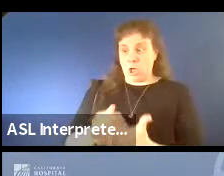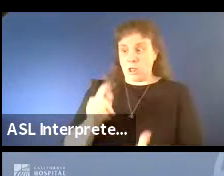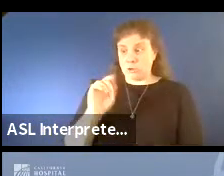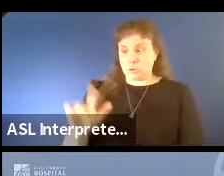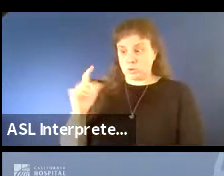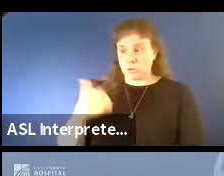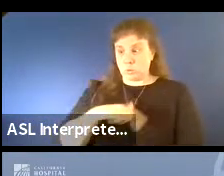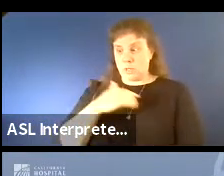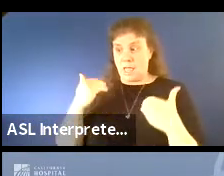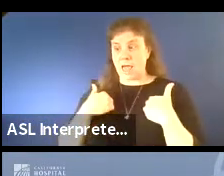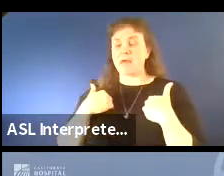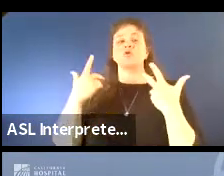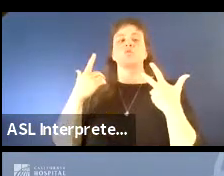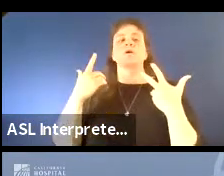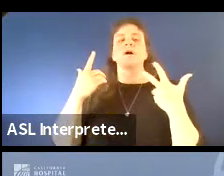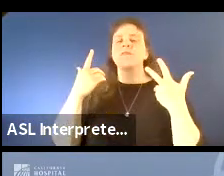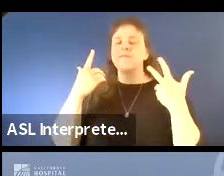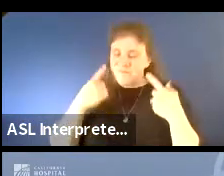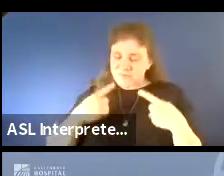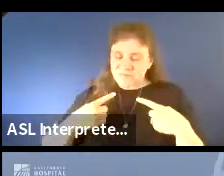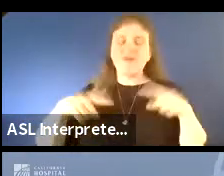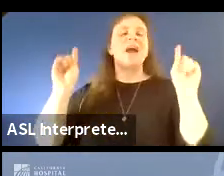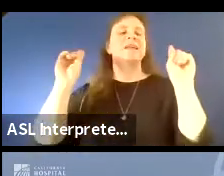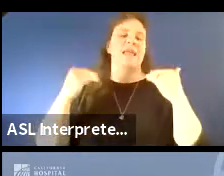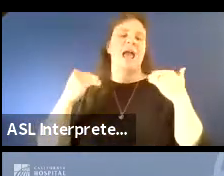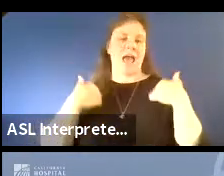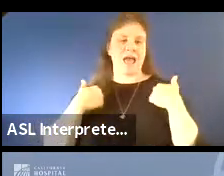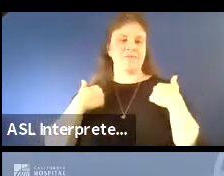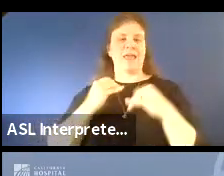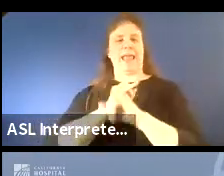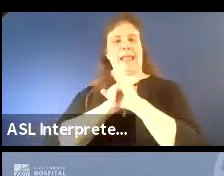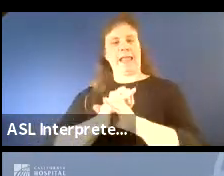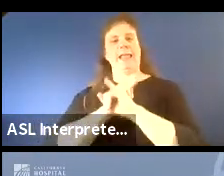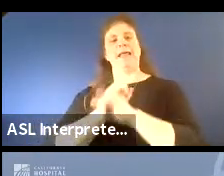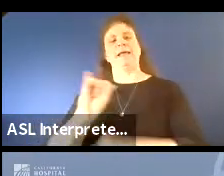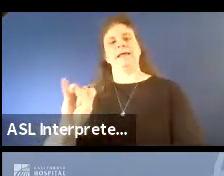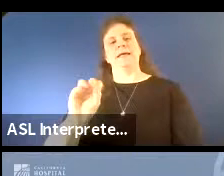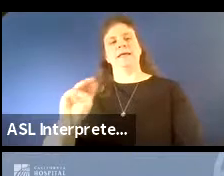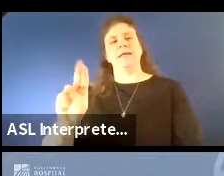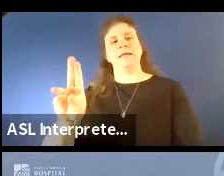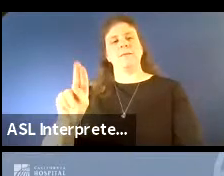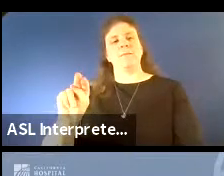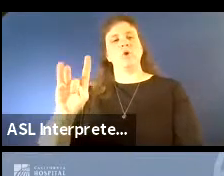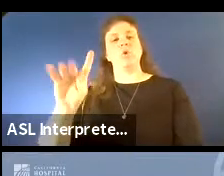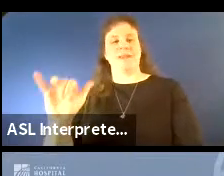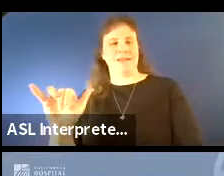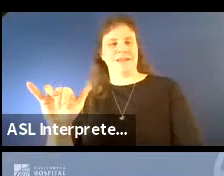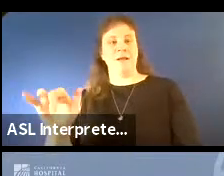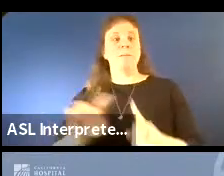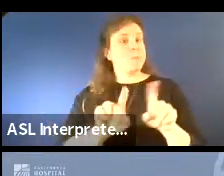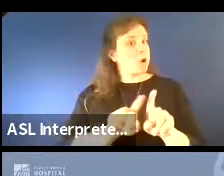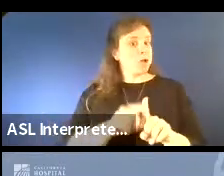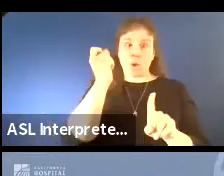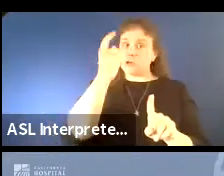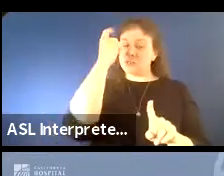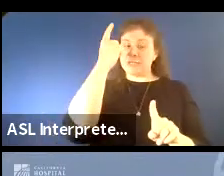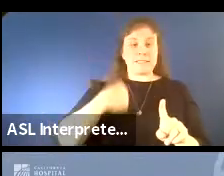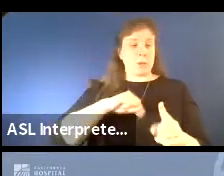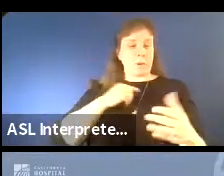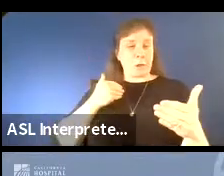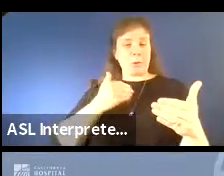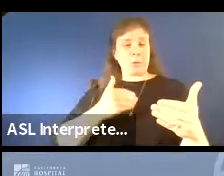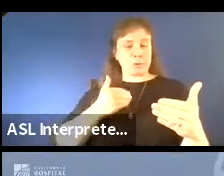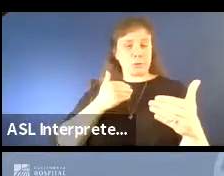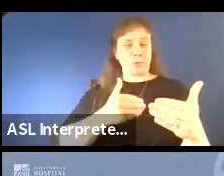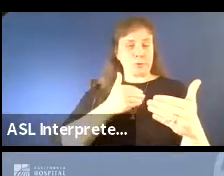to immunity. But also just noting and acknowledging as we look at that light at the end of that tunnel, that our tunnel can have